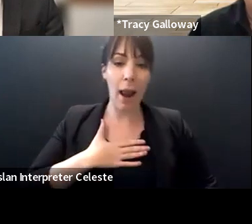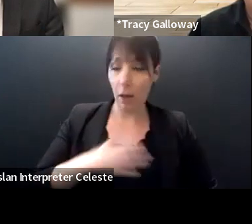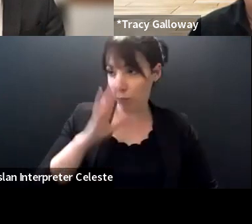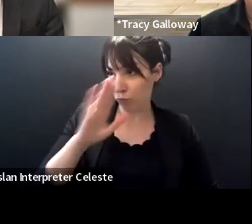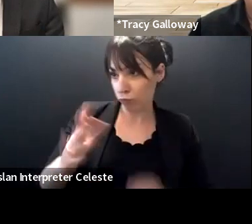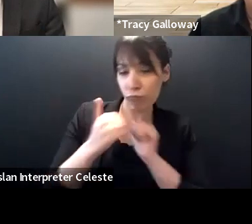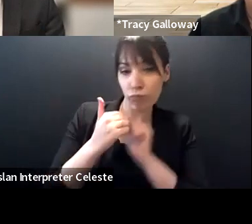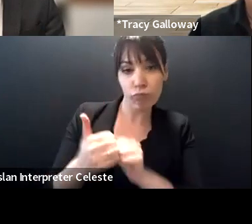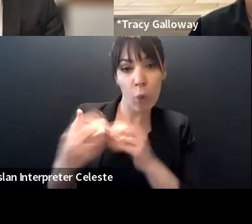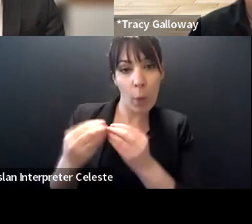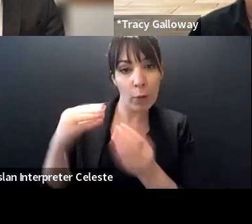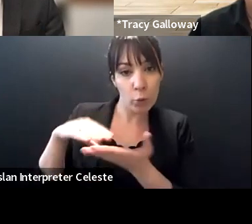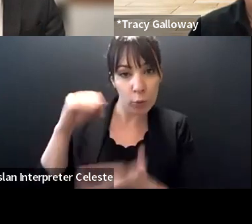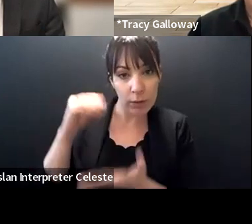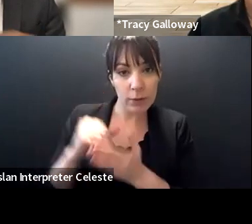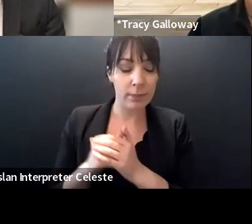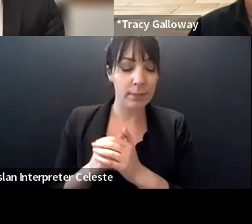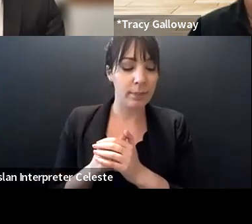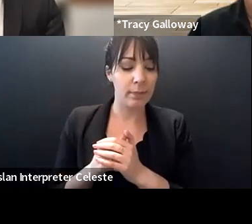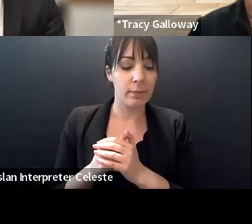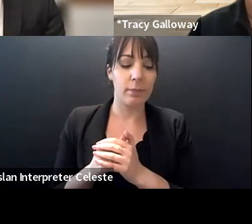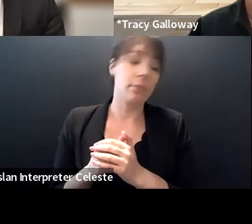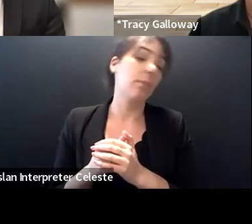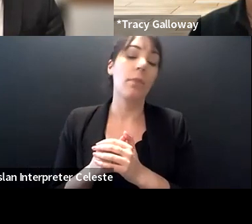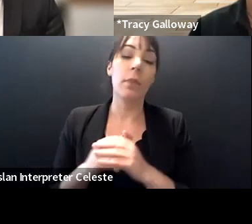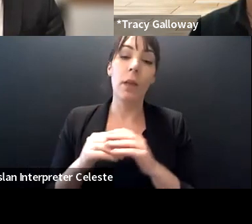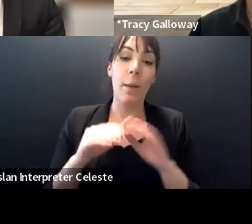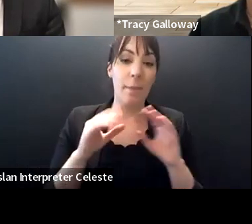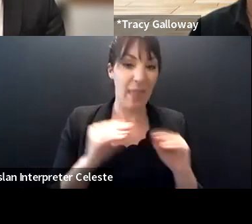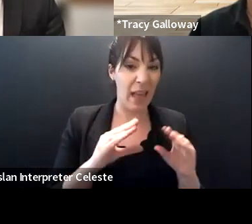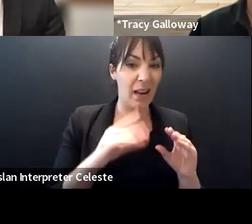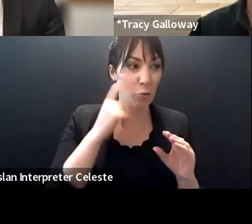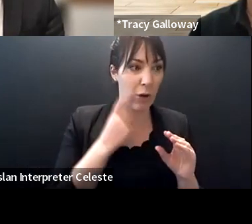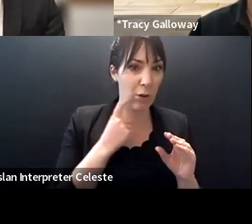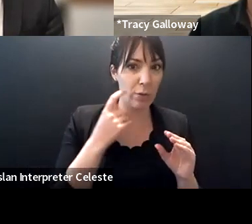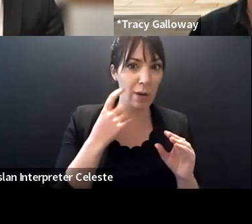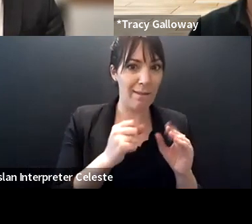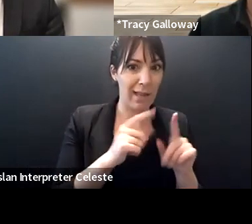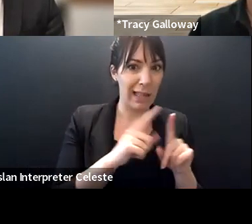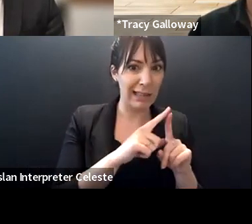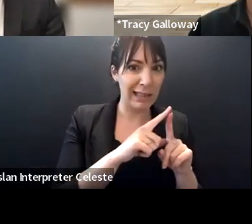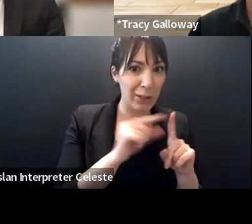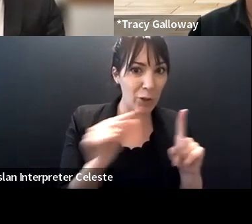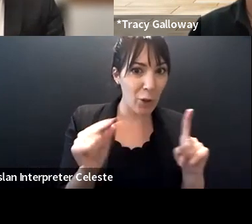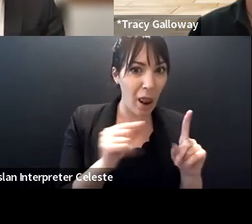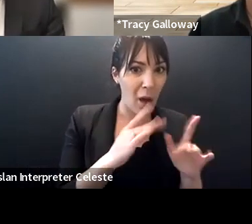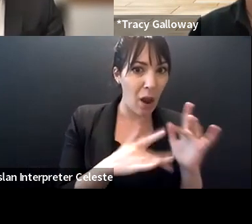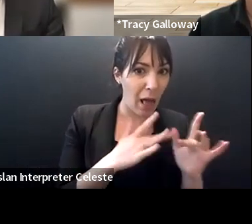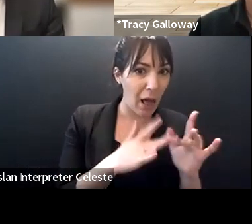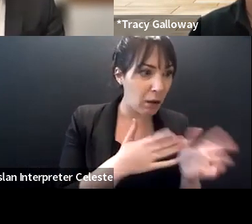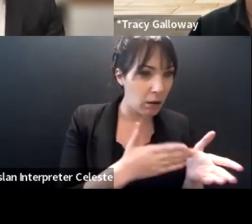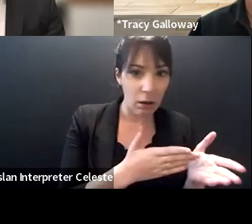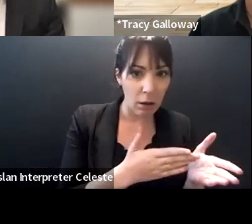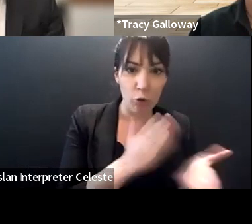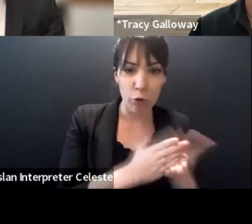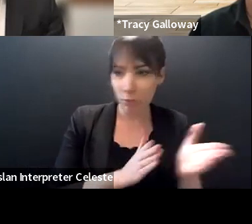students. And then I was also trying to maintain a digital teaching practice at the same time, which is impossible. And